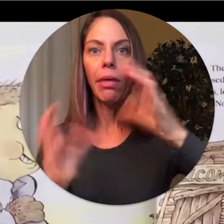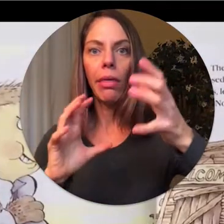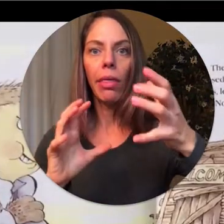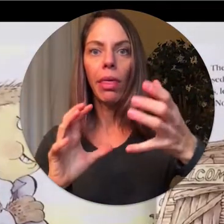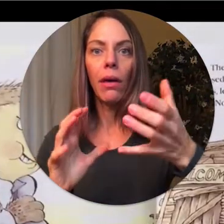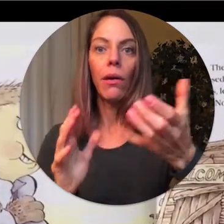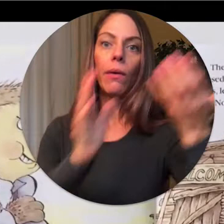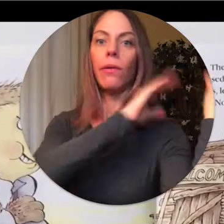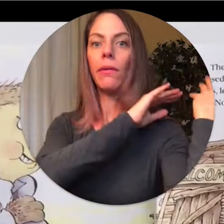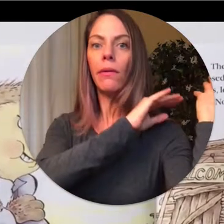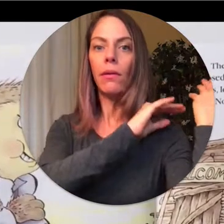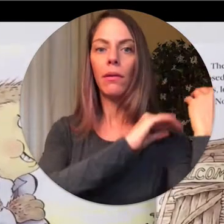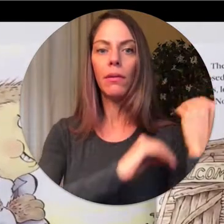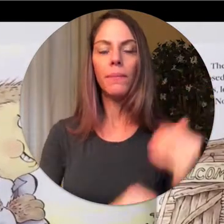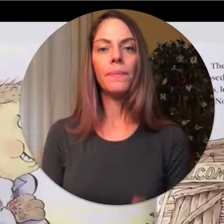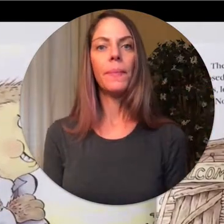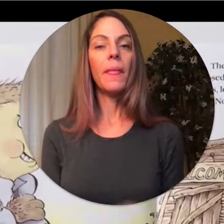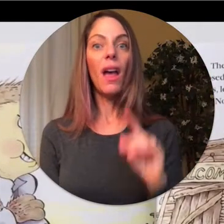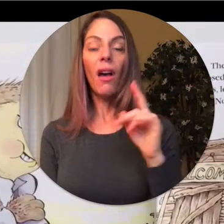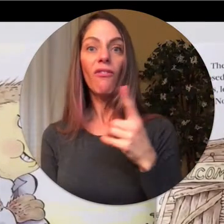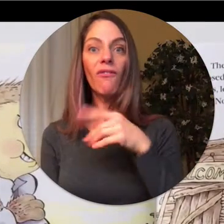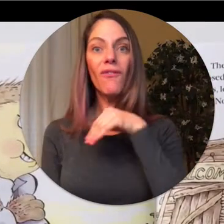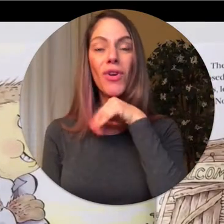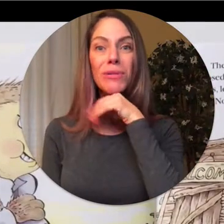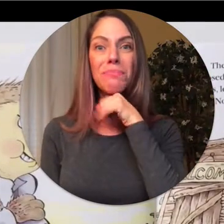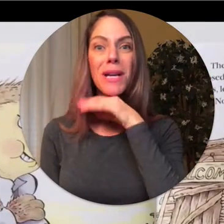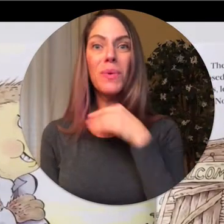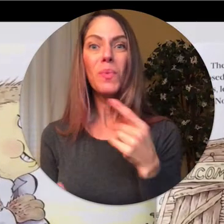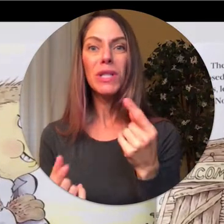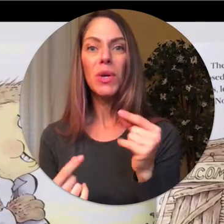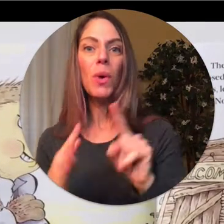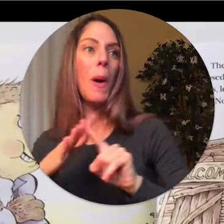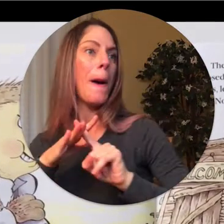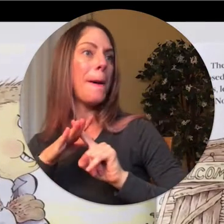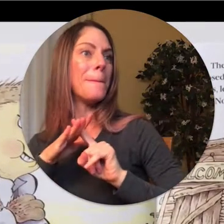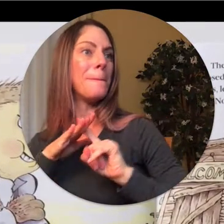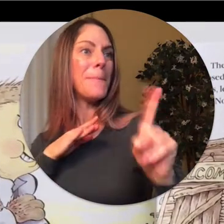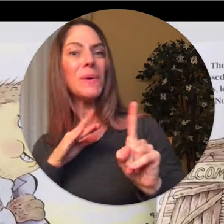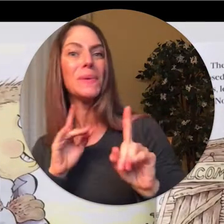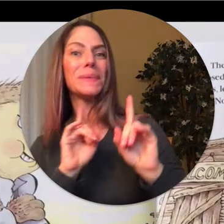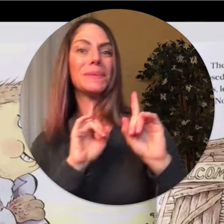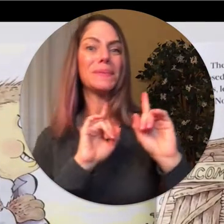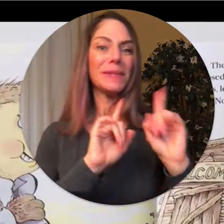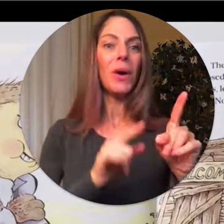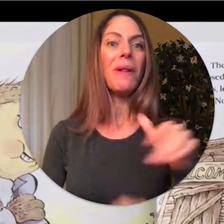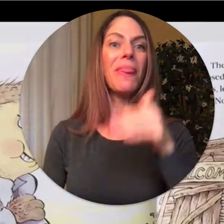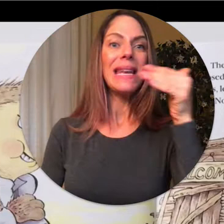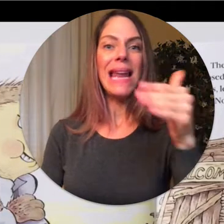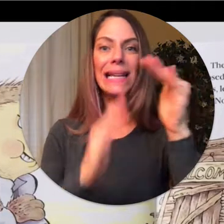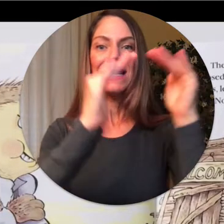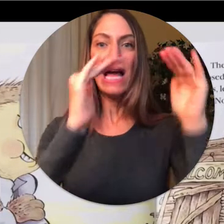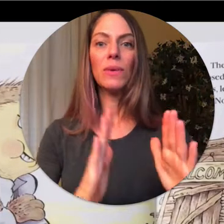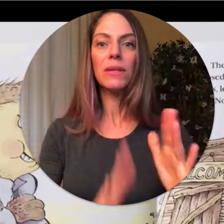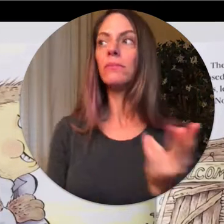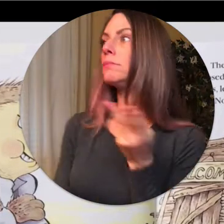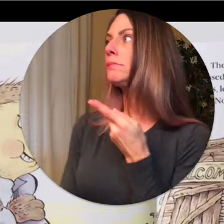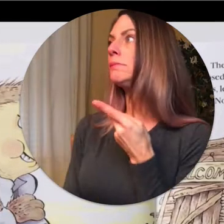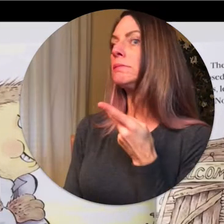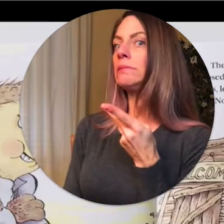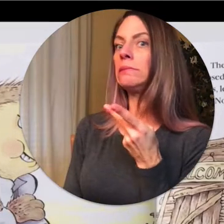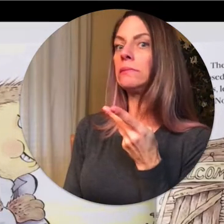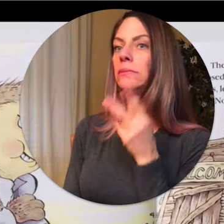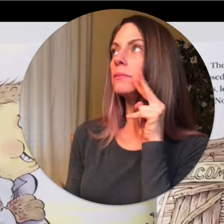The first pig ran to the second pig's house. Right after they had closed and locked the door, the wolf appeared. Little